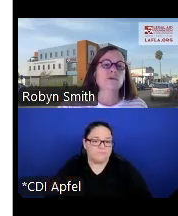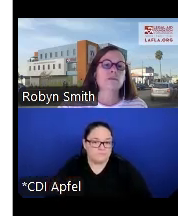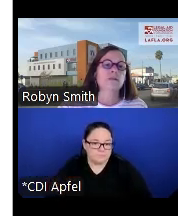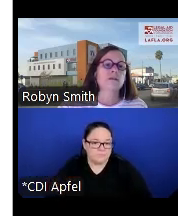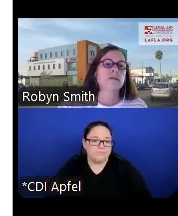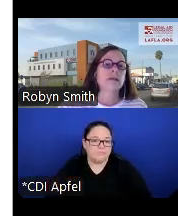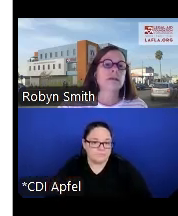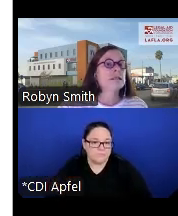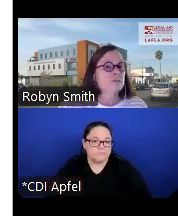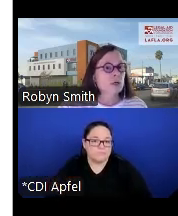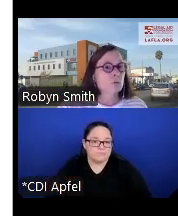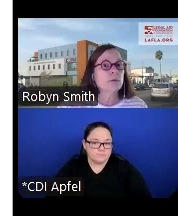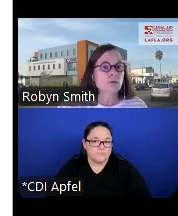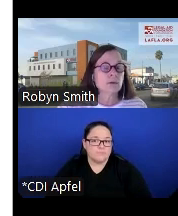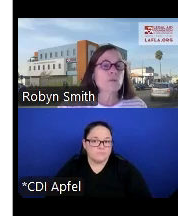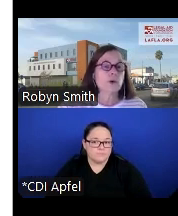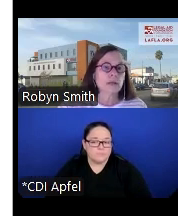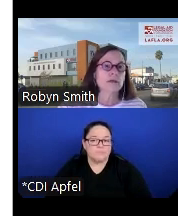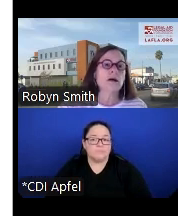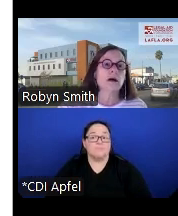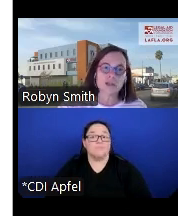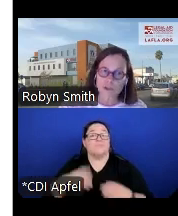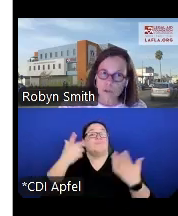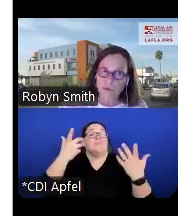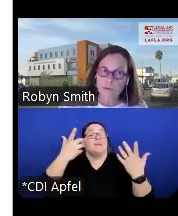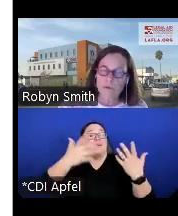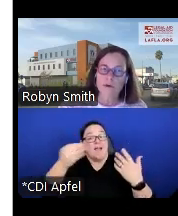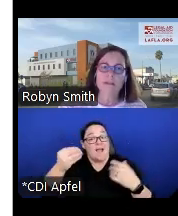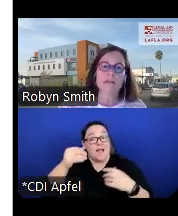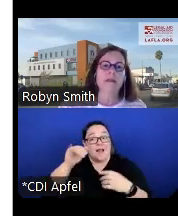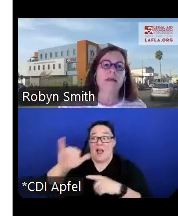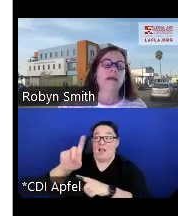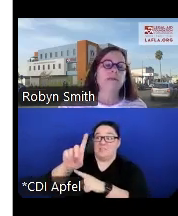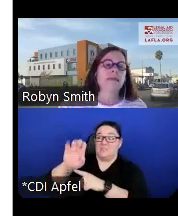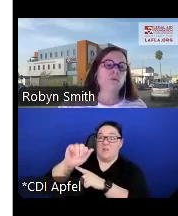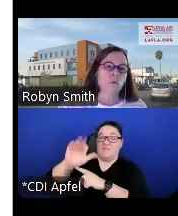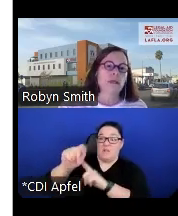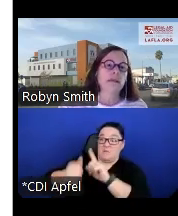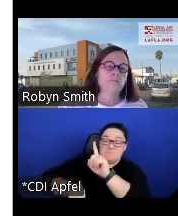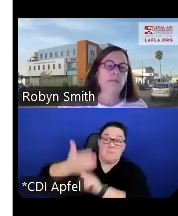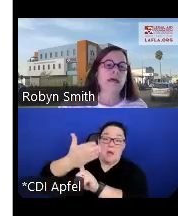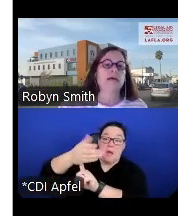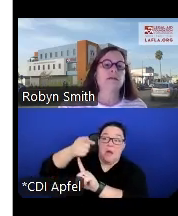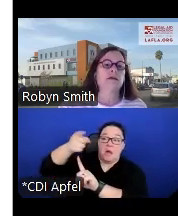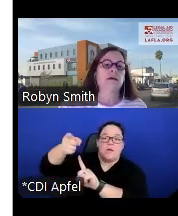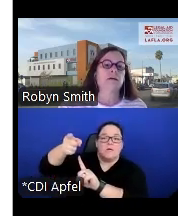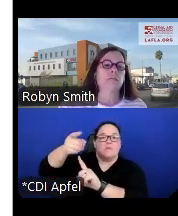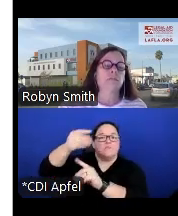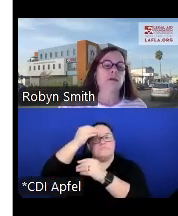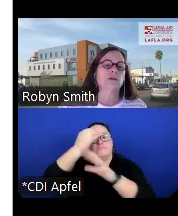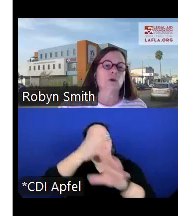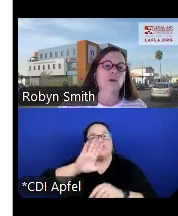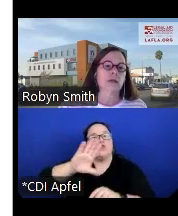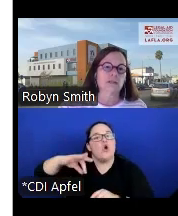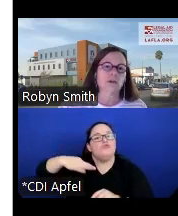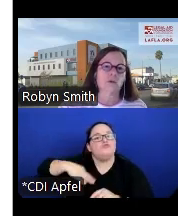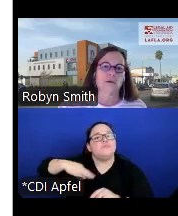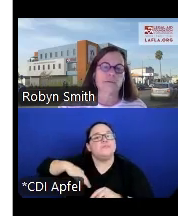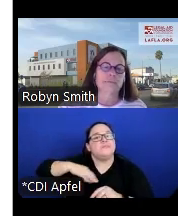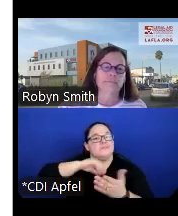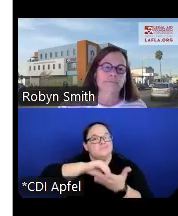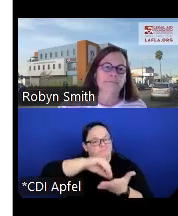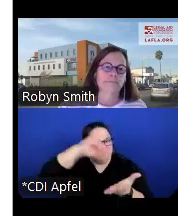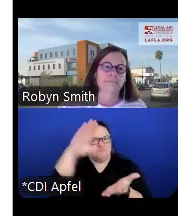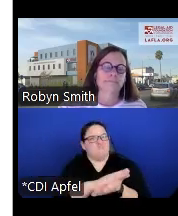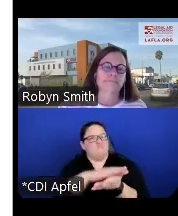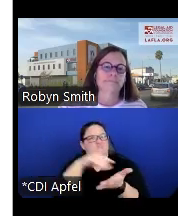And of course, the default will be reported on your credit reports, and that will impact your credit score.